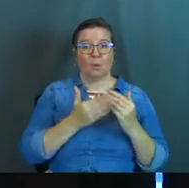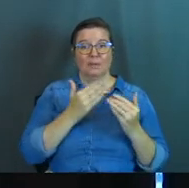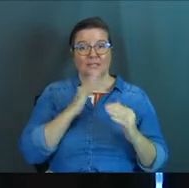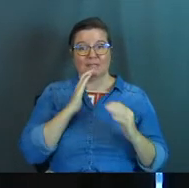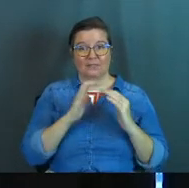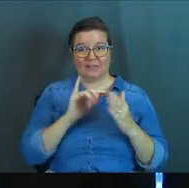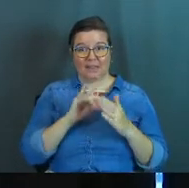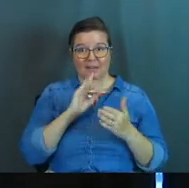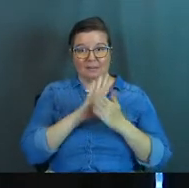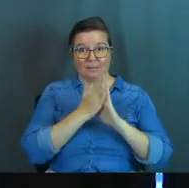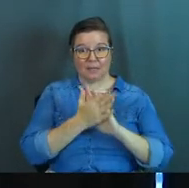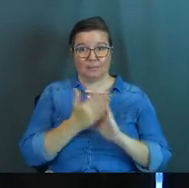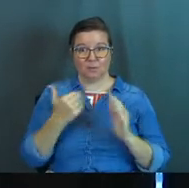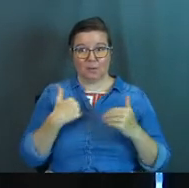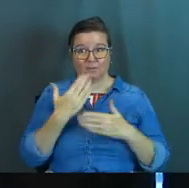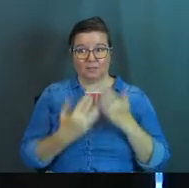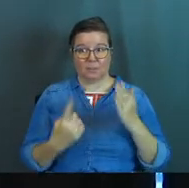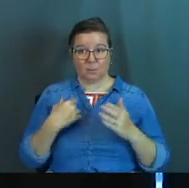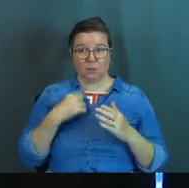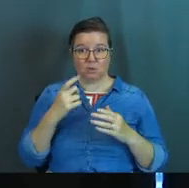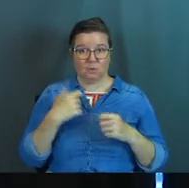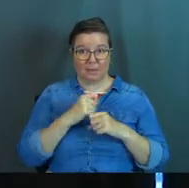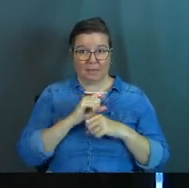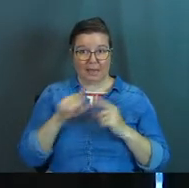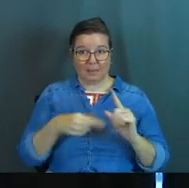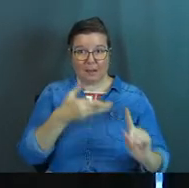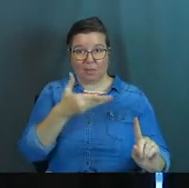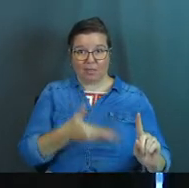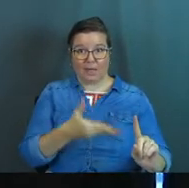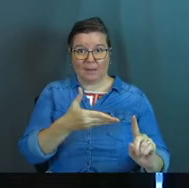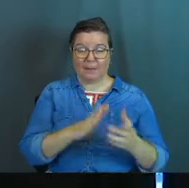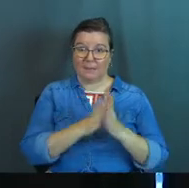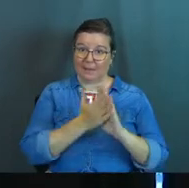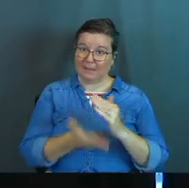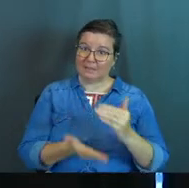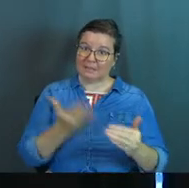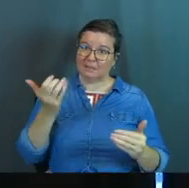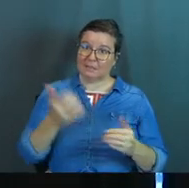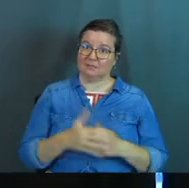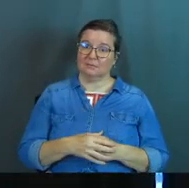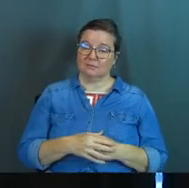of a conversation that actually is to have with somebody when you just make it all about them? It's pretty easy.